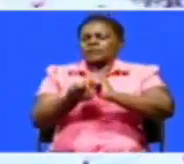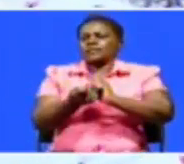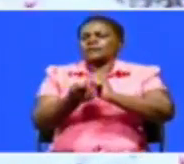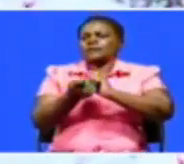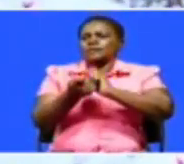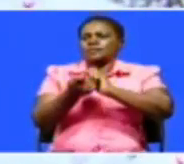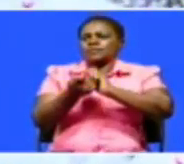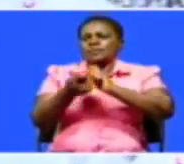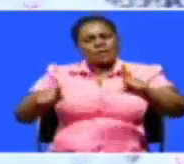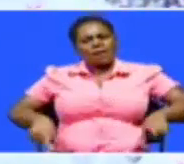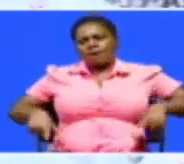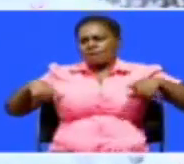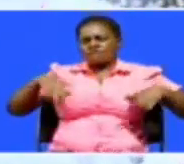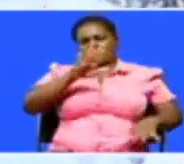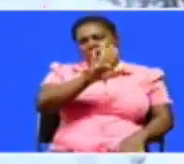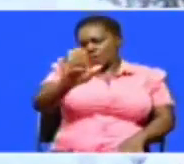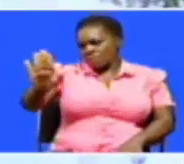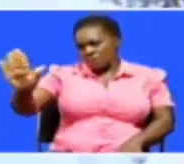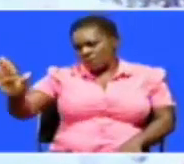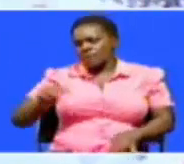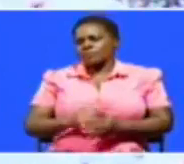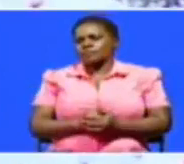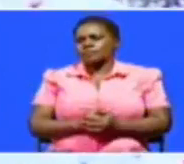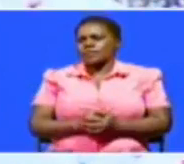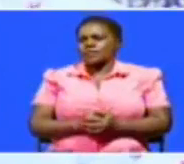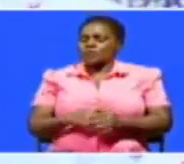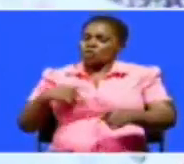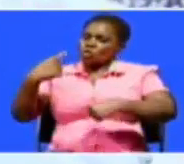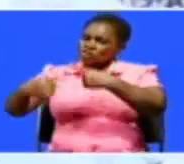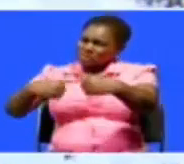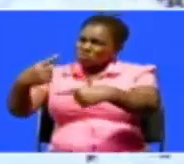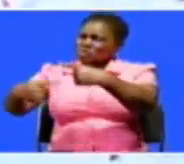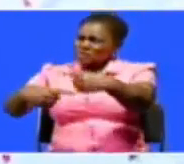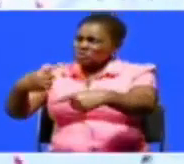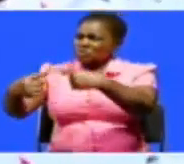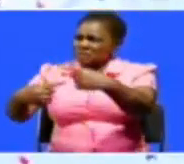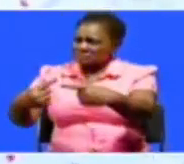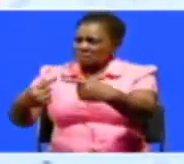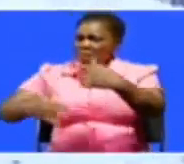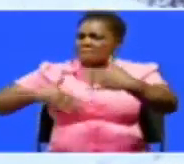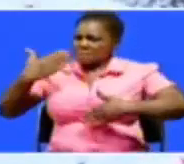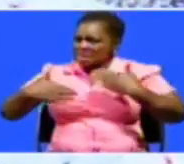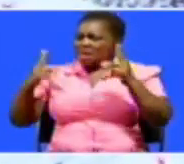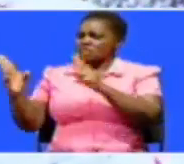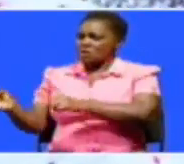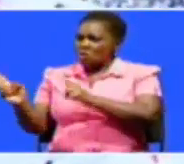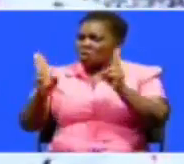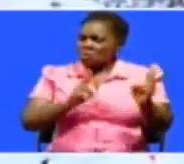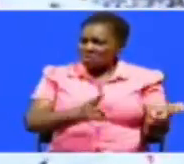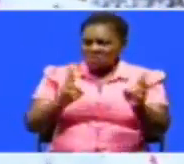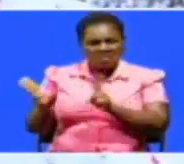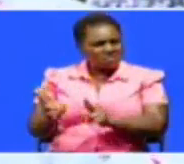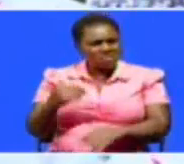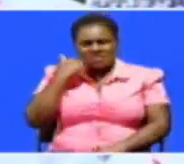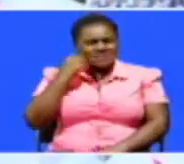and changing their lifestyles. If we continue to behave normally,